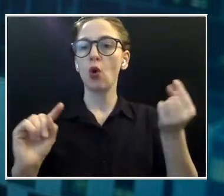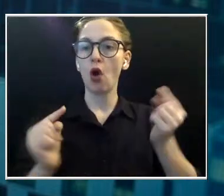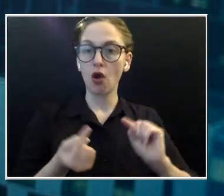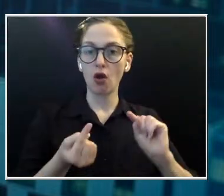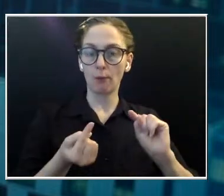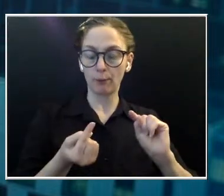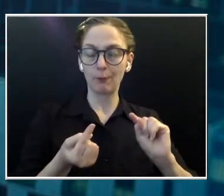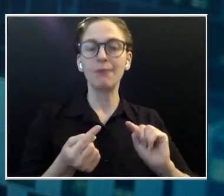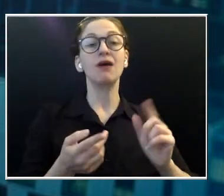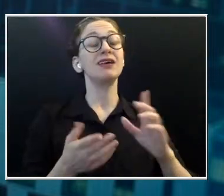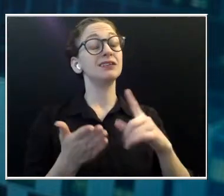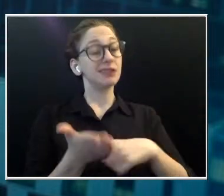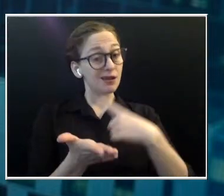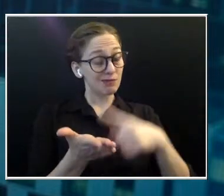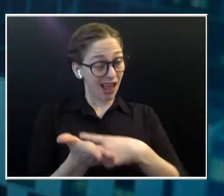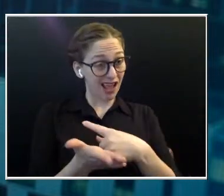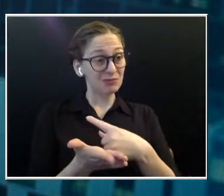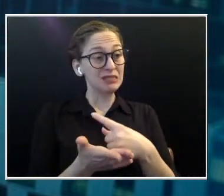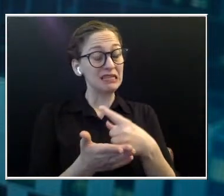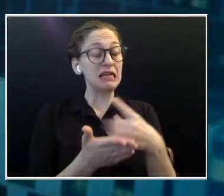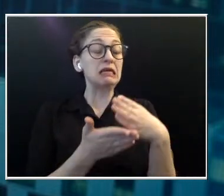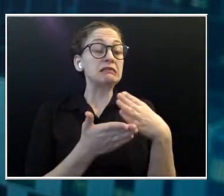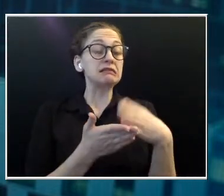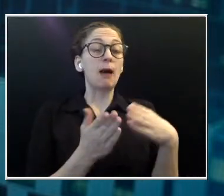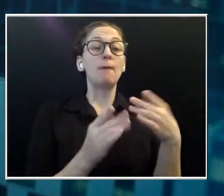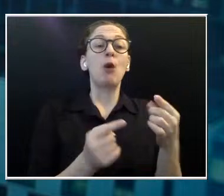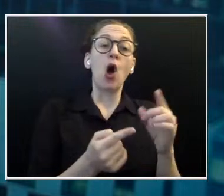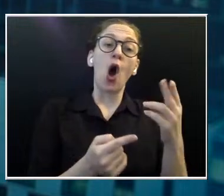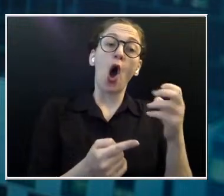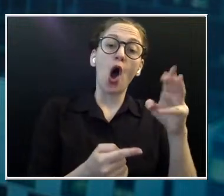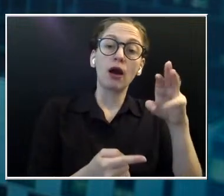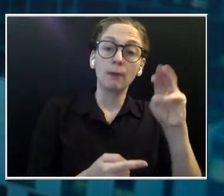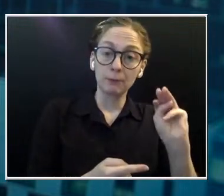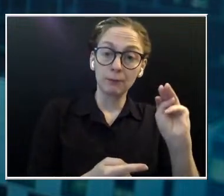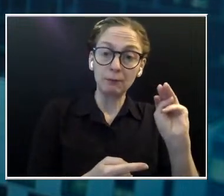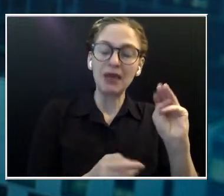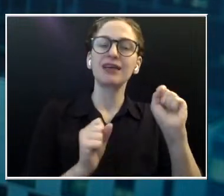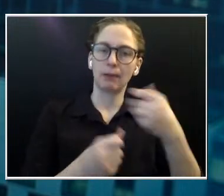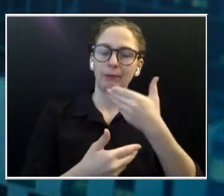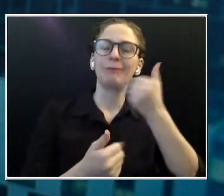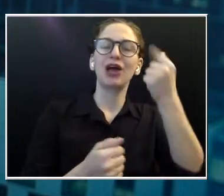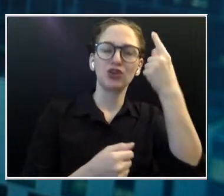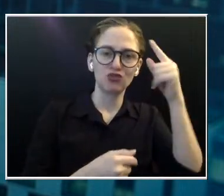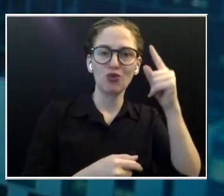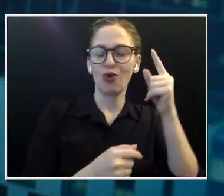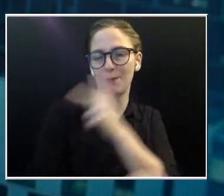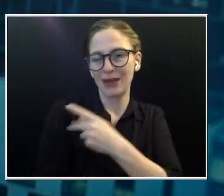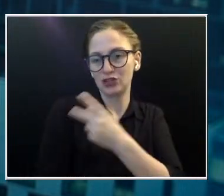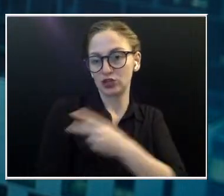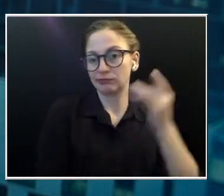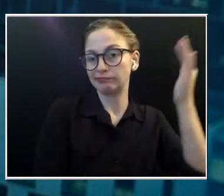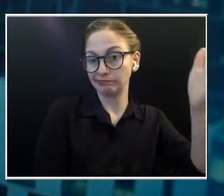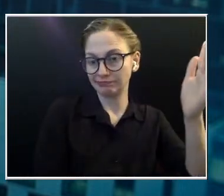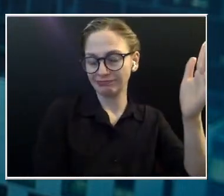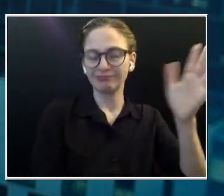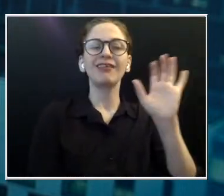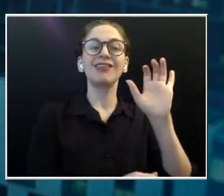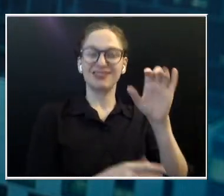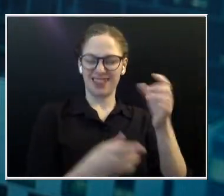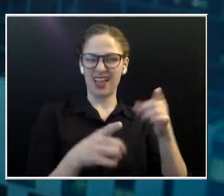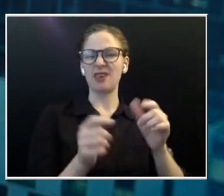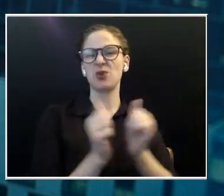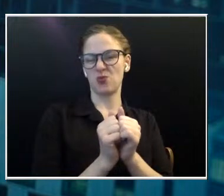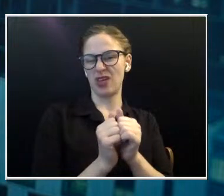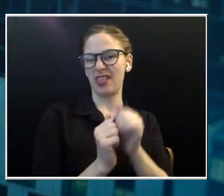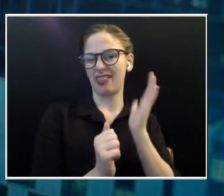a patient in the long run. That's the case for one of our guests today, and we're going to meet her in a moment. We'll also be checking in with